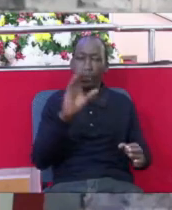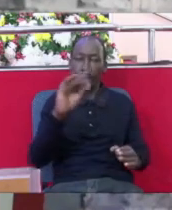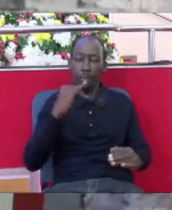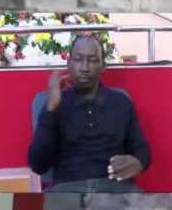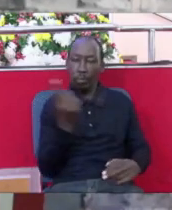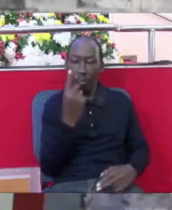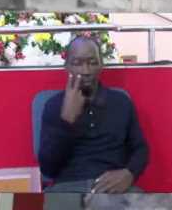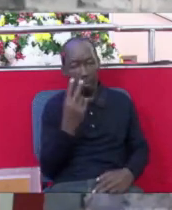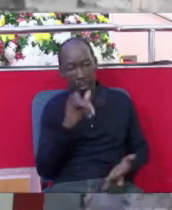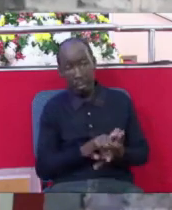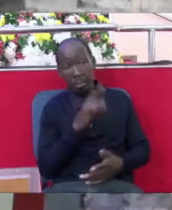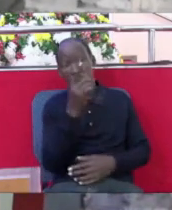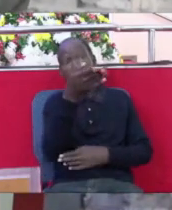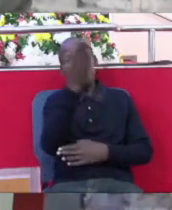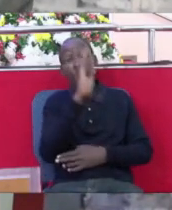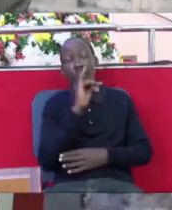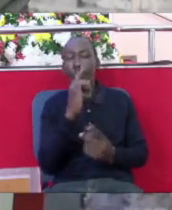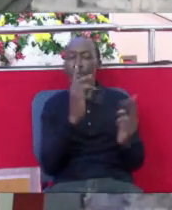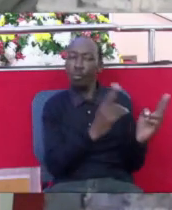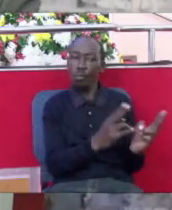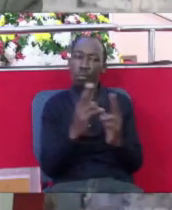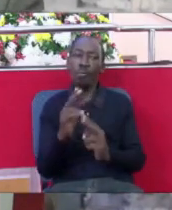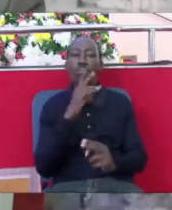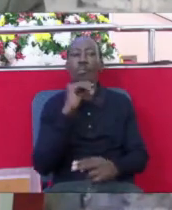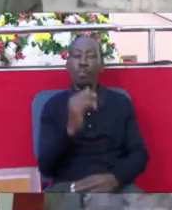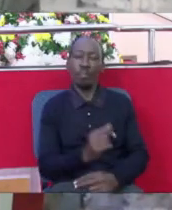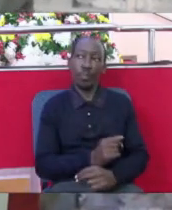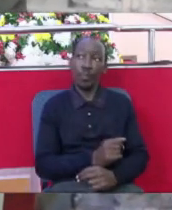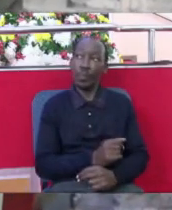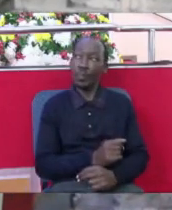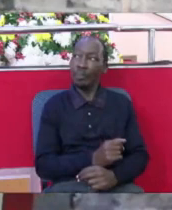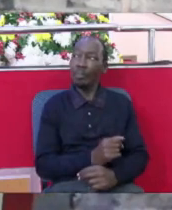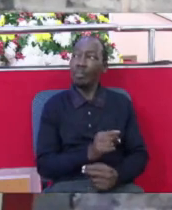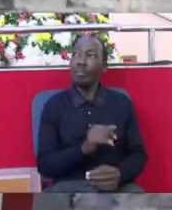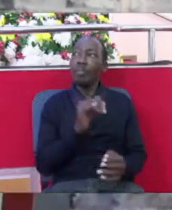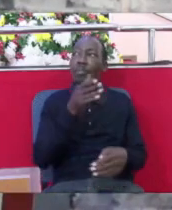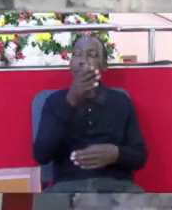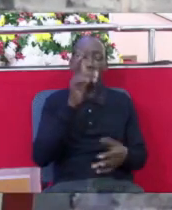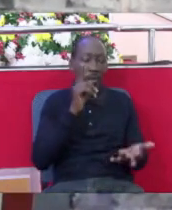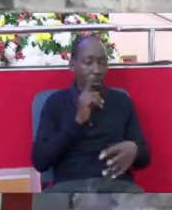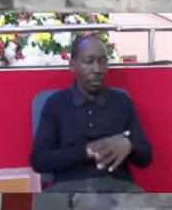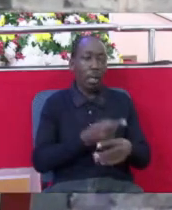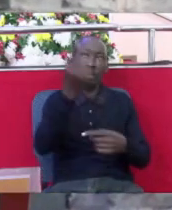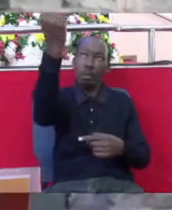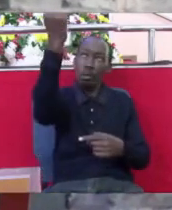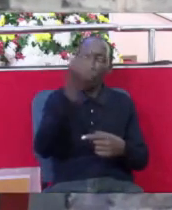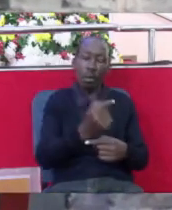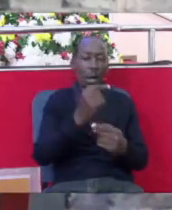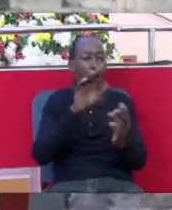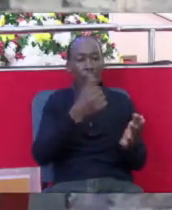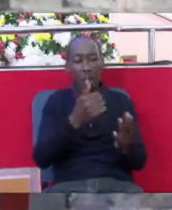that indeed God's help is like no other. Umeona kwamba msaada wa Mungu ni wa kipekee. Because when his help comes, protocols are bypassed.